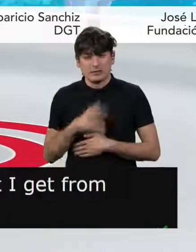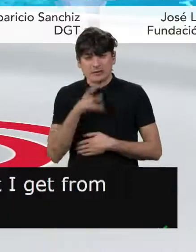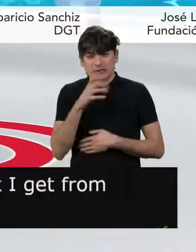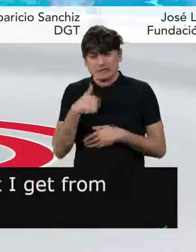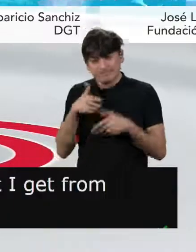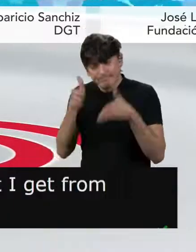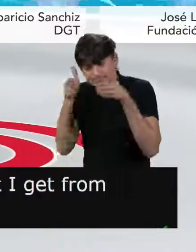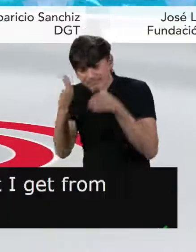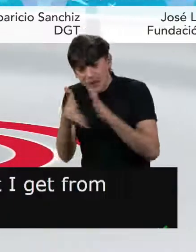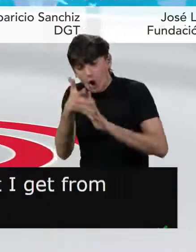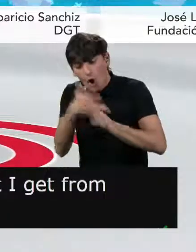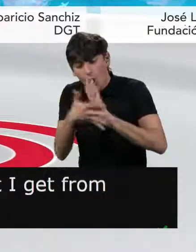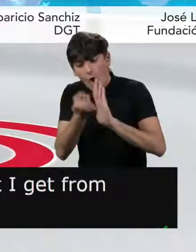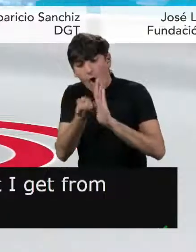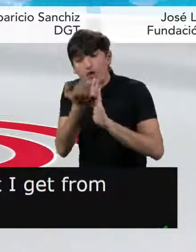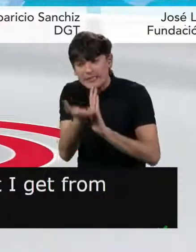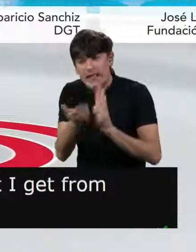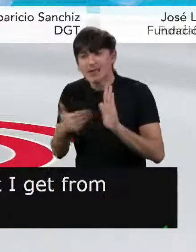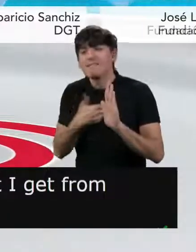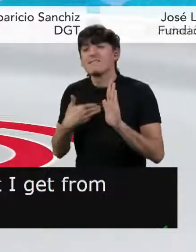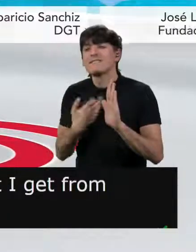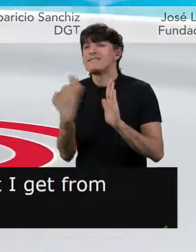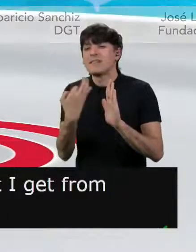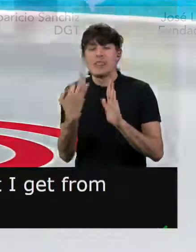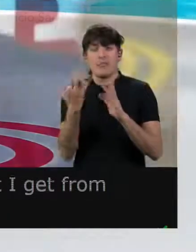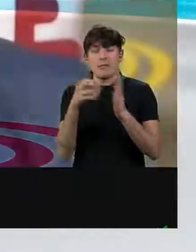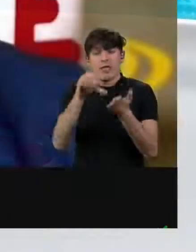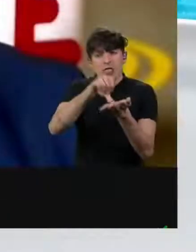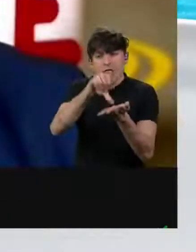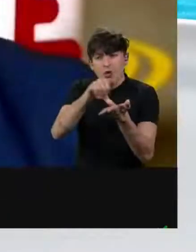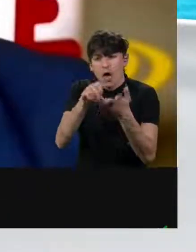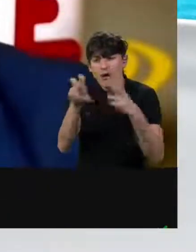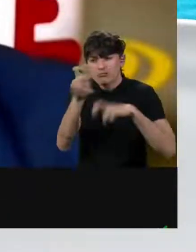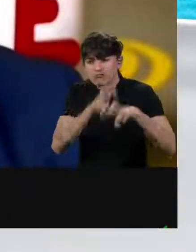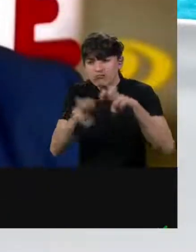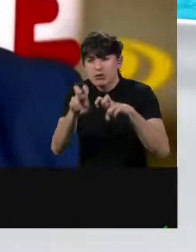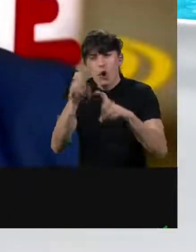I'm going to focus on what I wanted to tell you about.